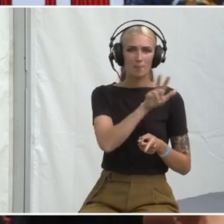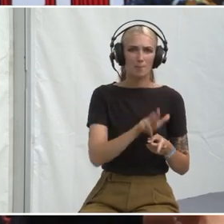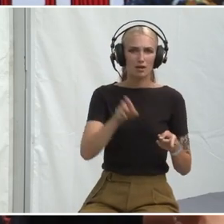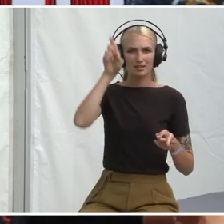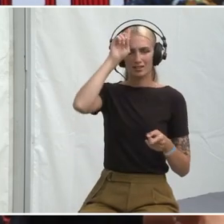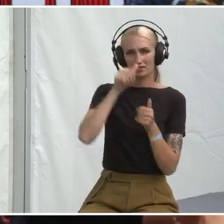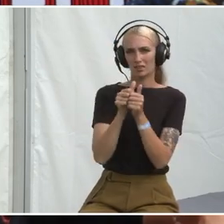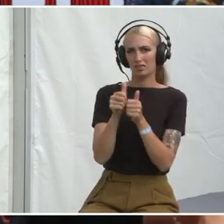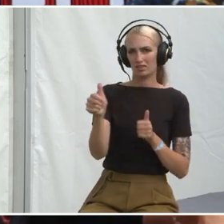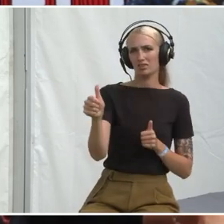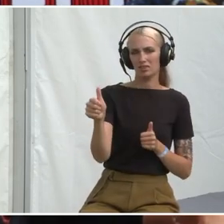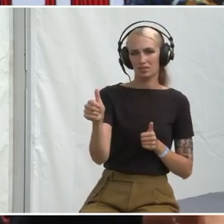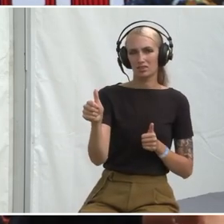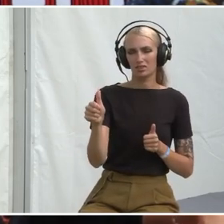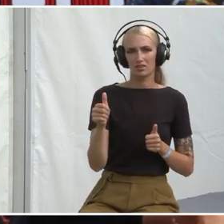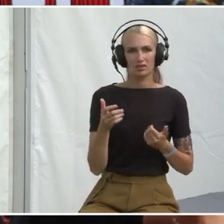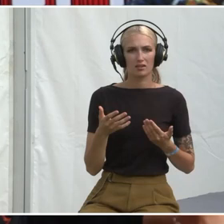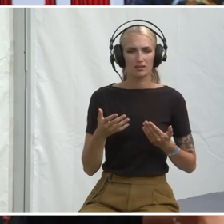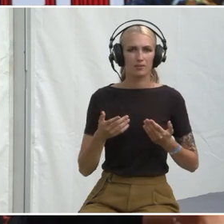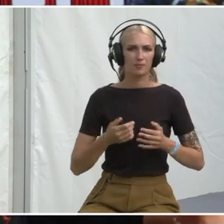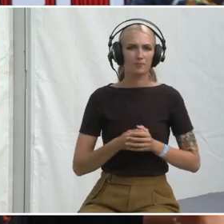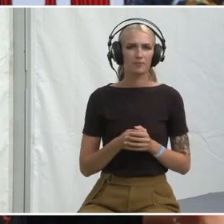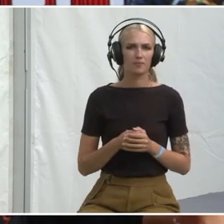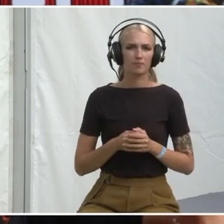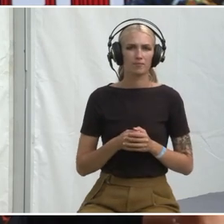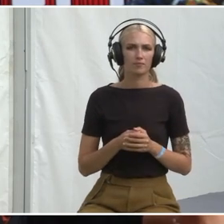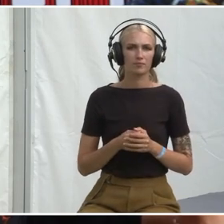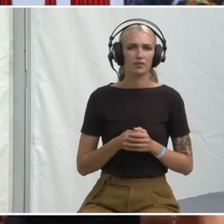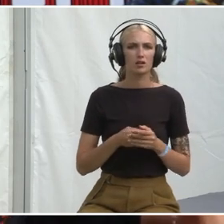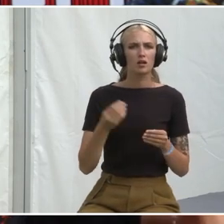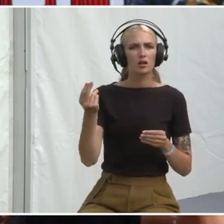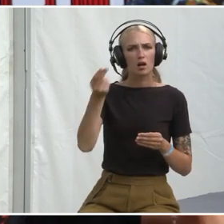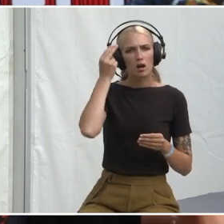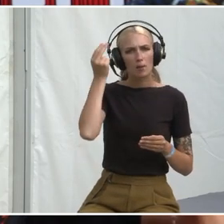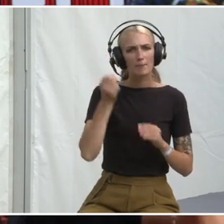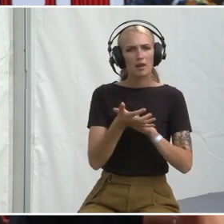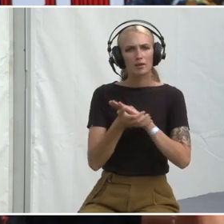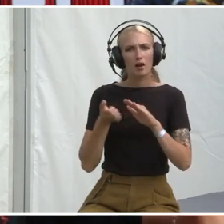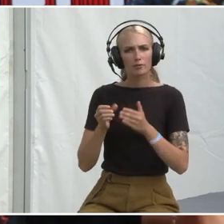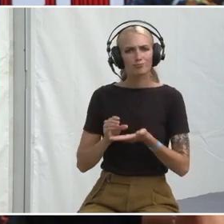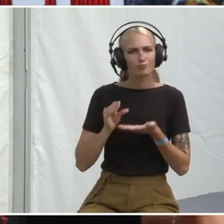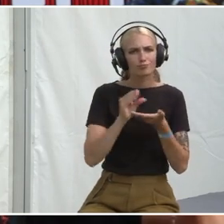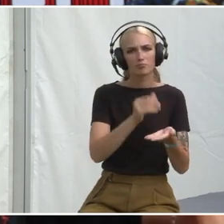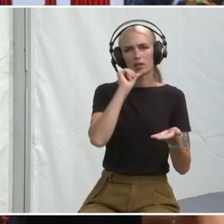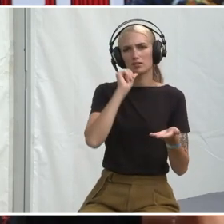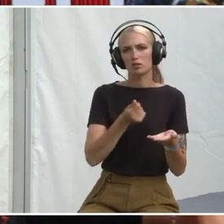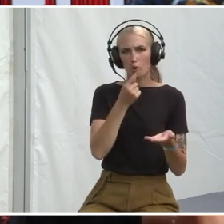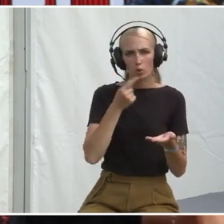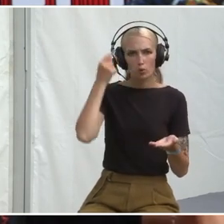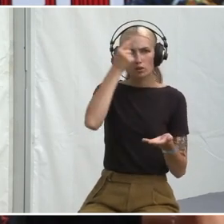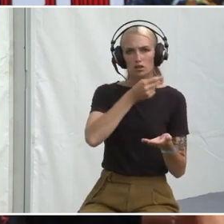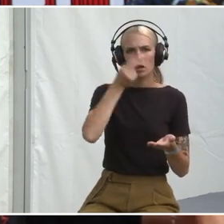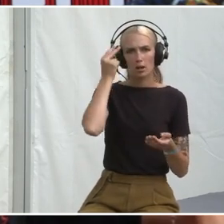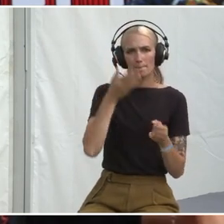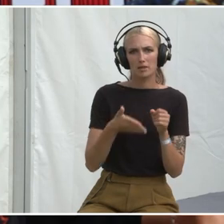bit behind with that, so we don't actually have the study loan which would cover a year of studies. This is not a